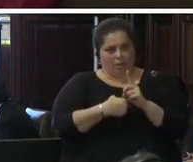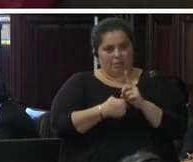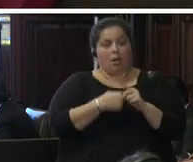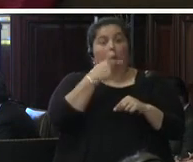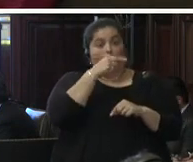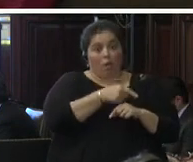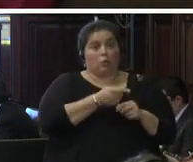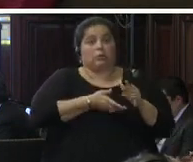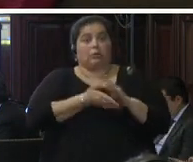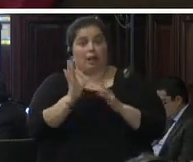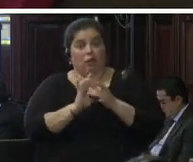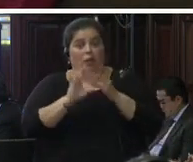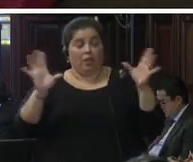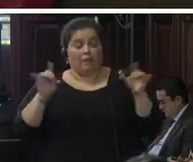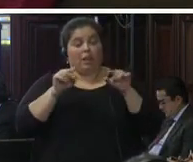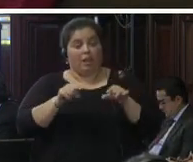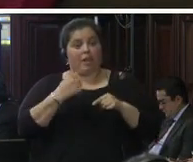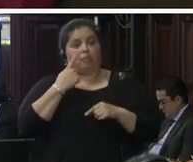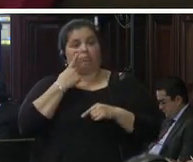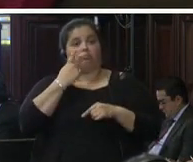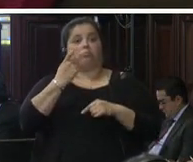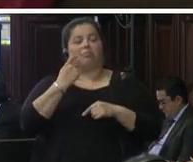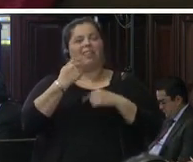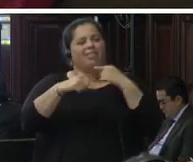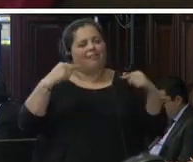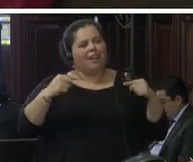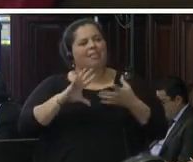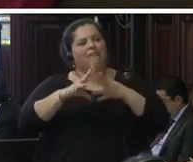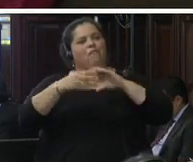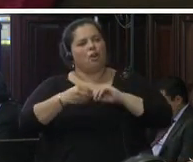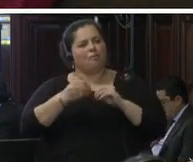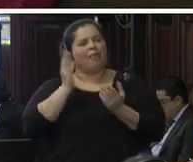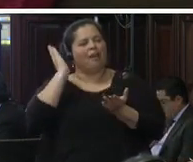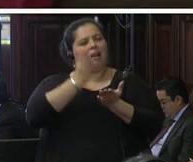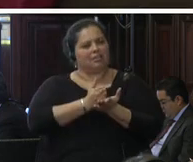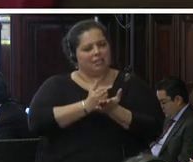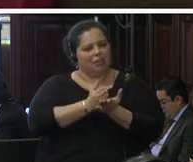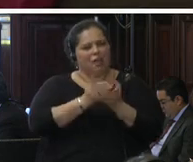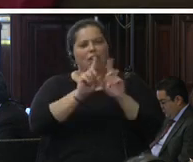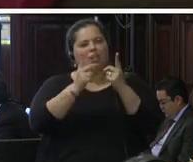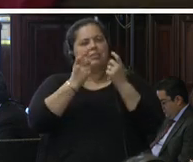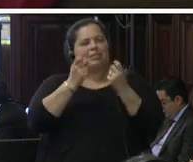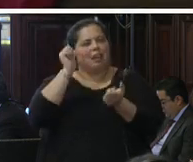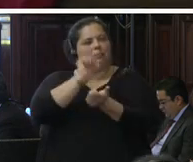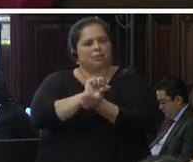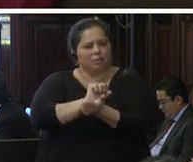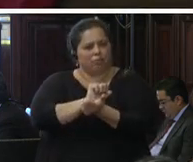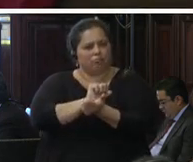found alternative means of punishing people who appeared before him he said it was the most